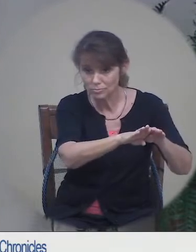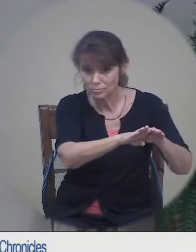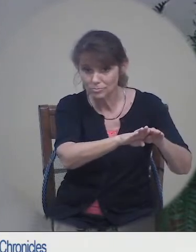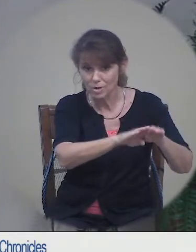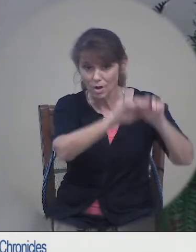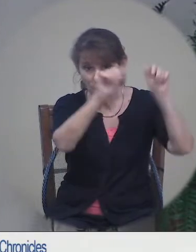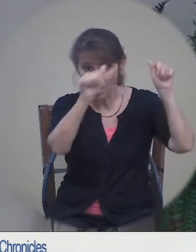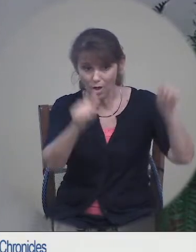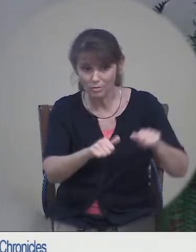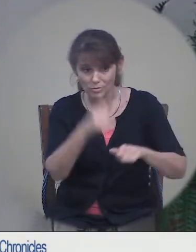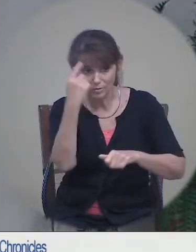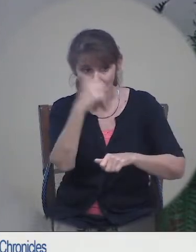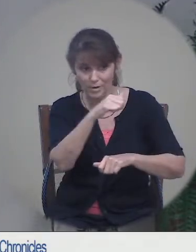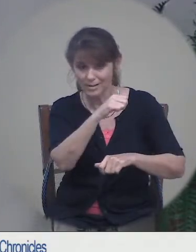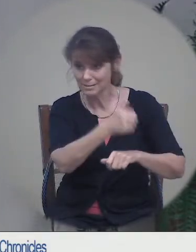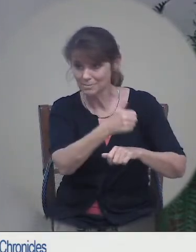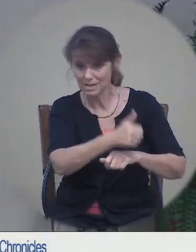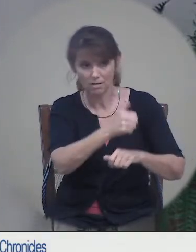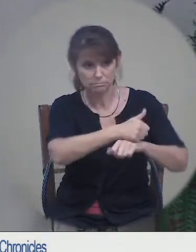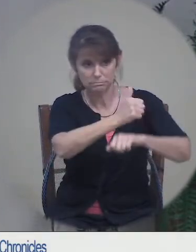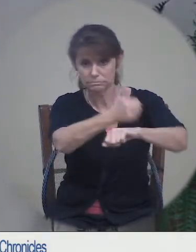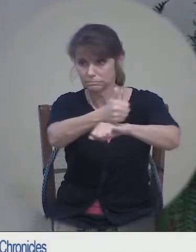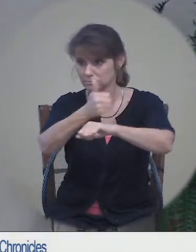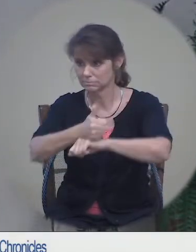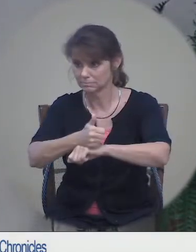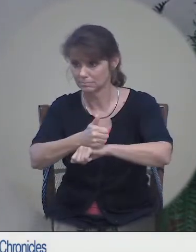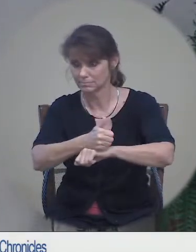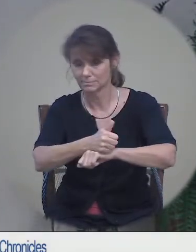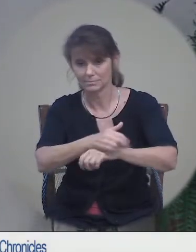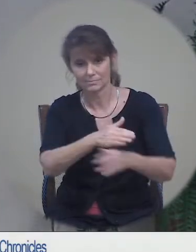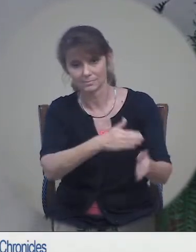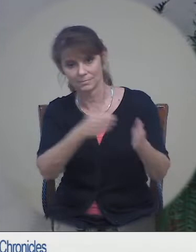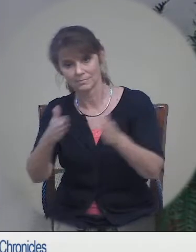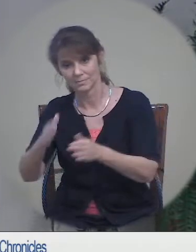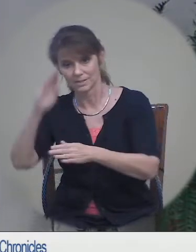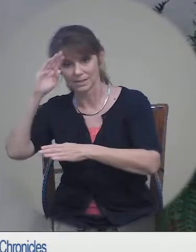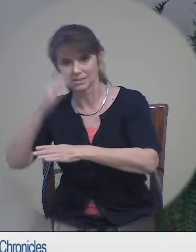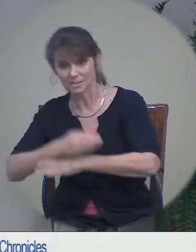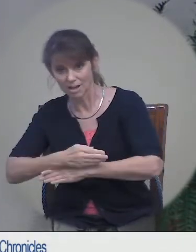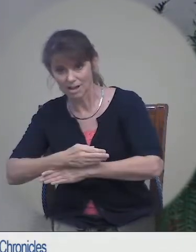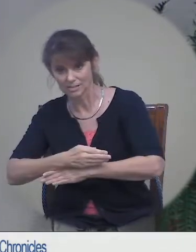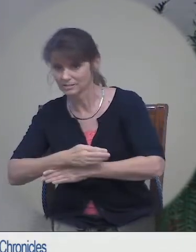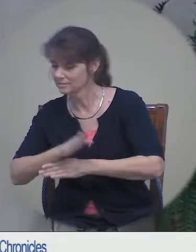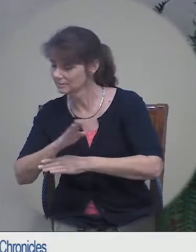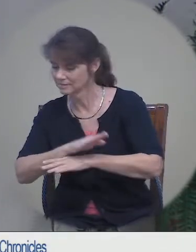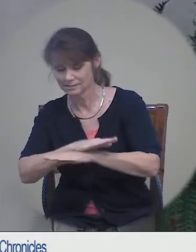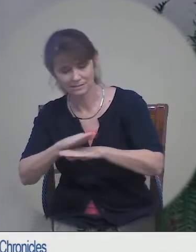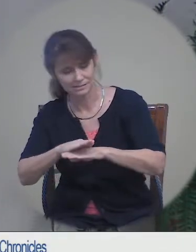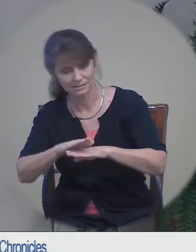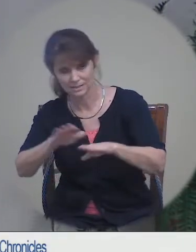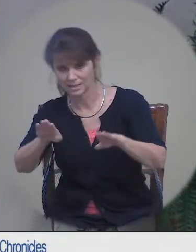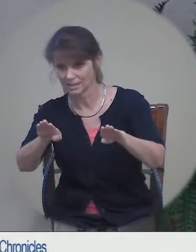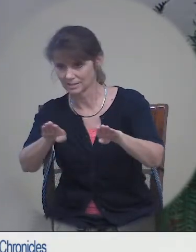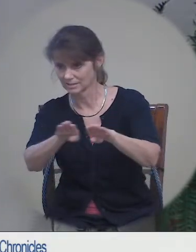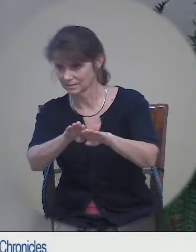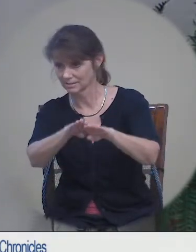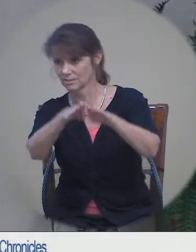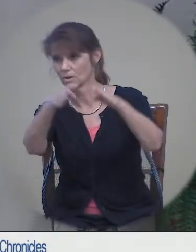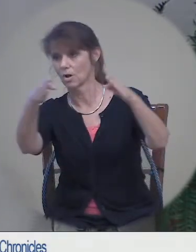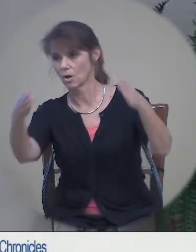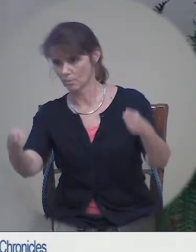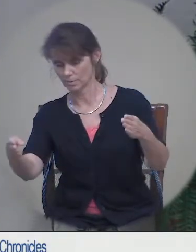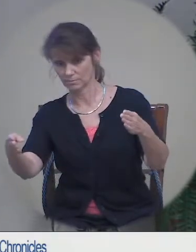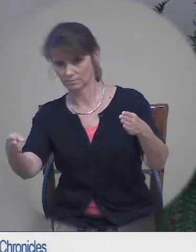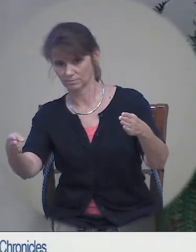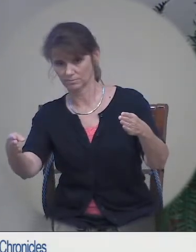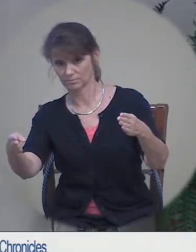to open the doors of the temple because he knew that people needed to draw near to God and they needed